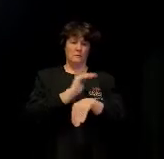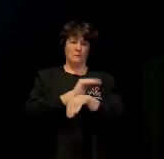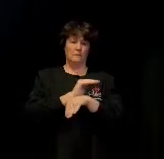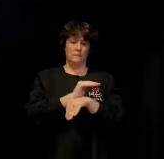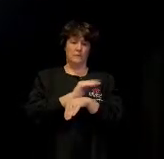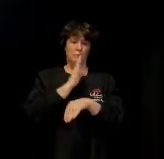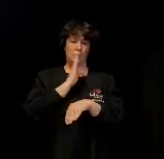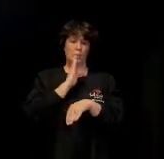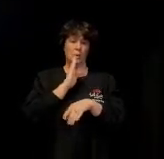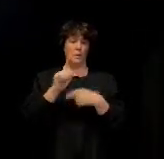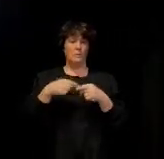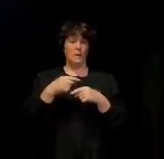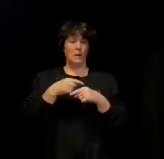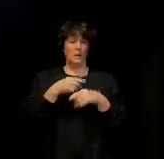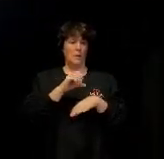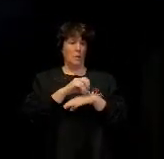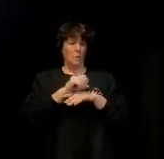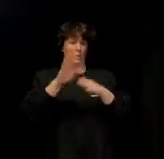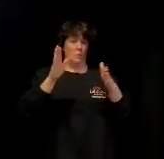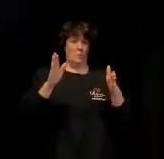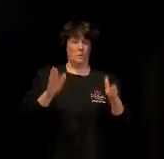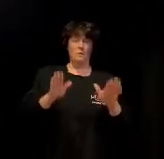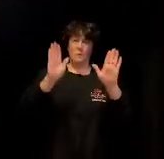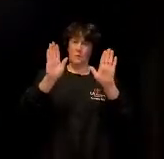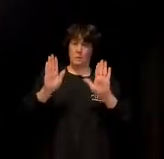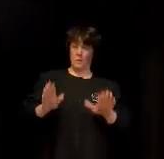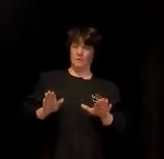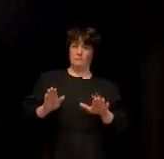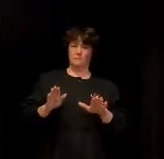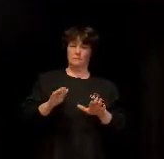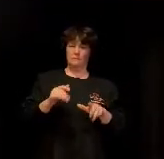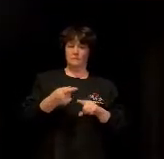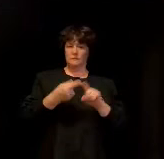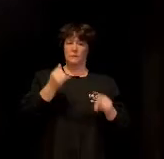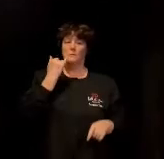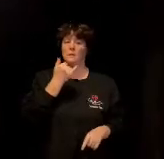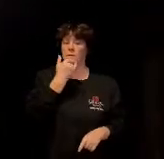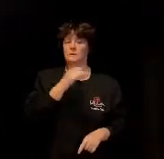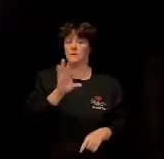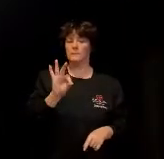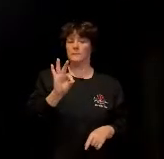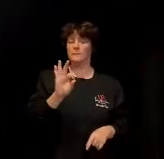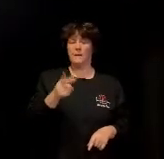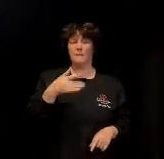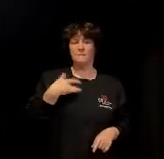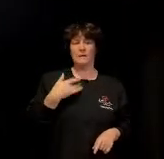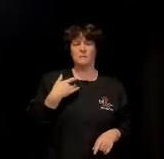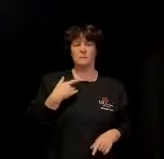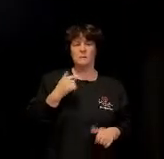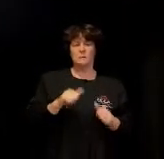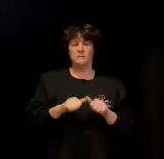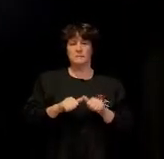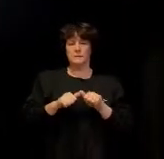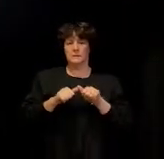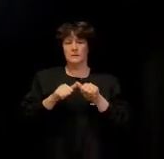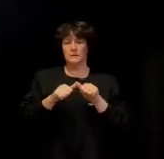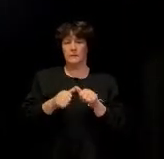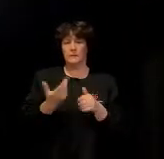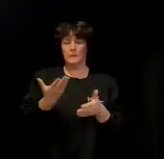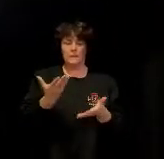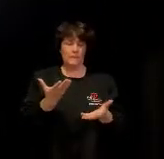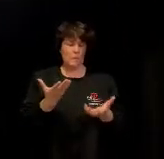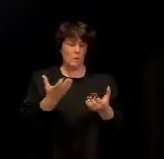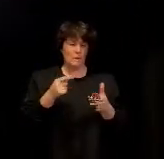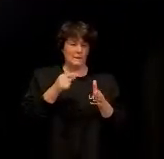wonderful counselor, you know, out of Isaiah 9. What I want to do, I felt like I was supposed to continue this and kind of go a little deeper with